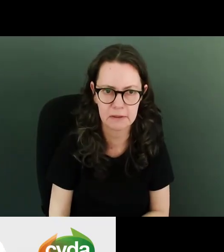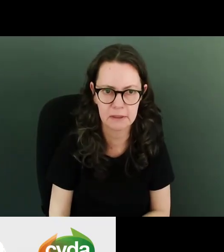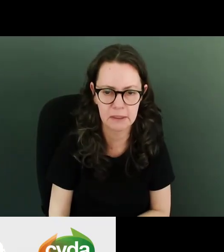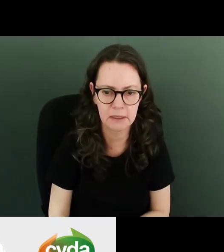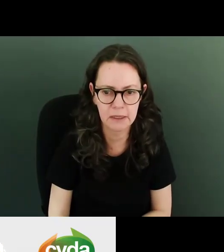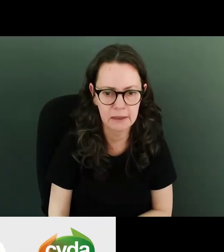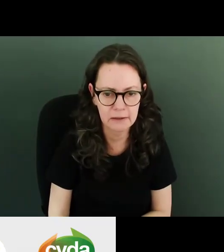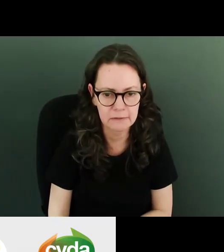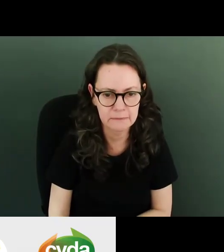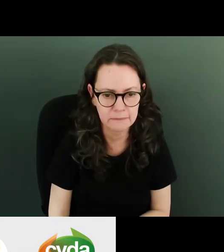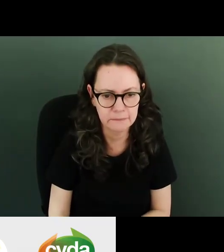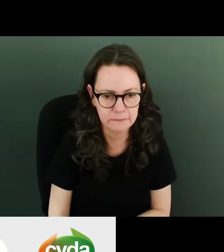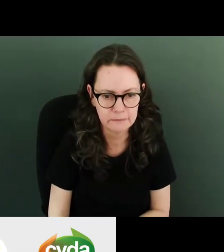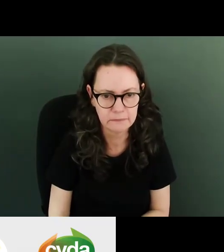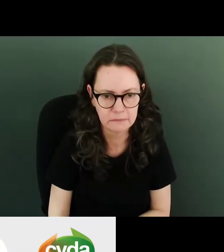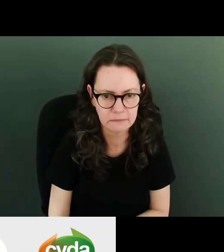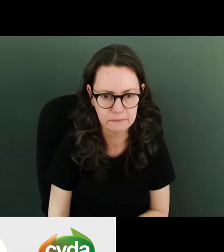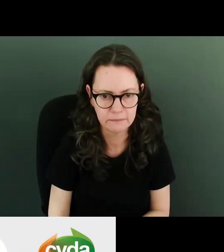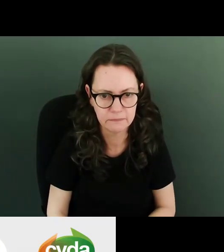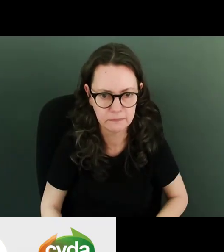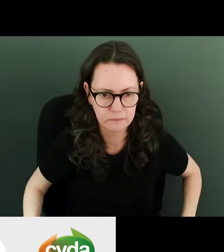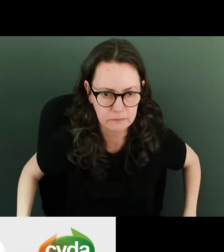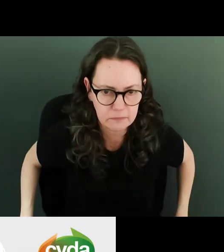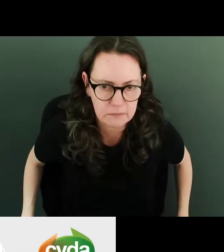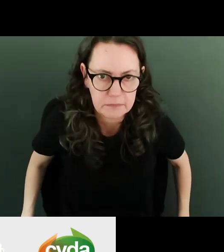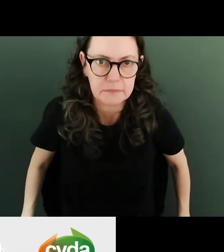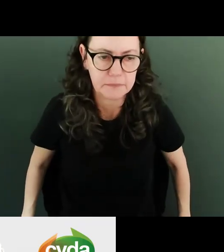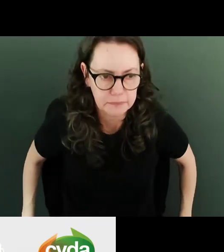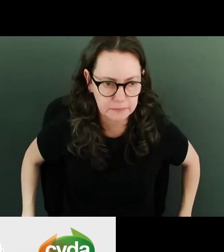them. So feel free to